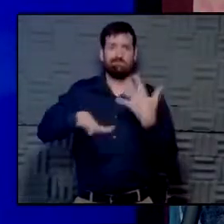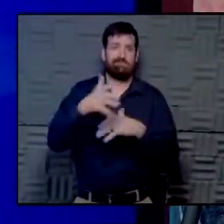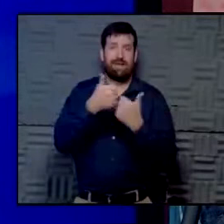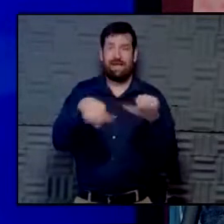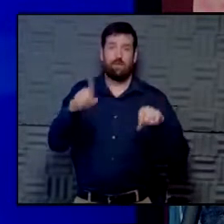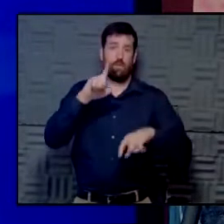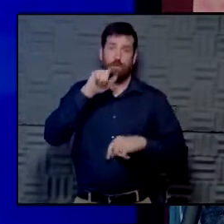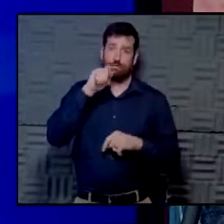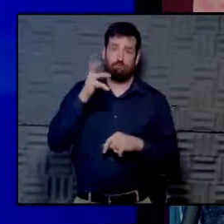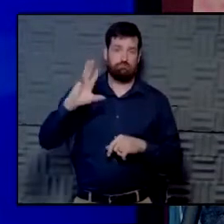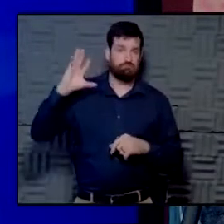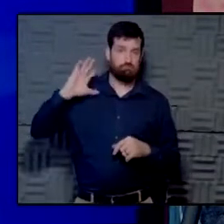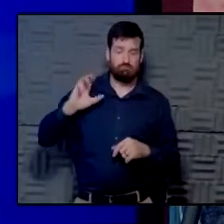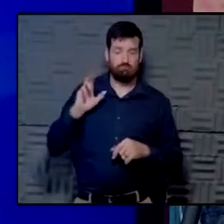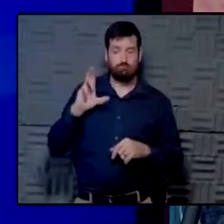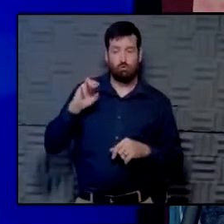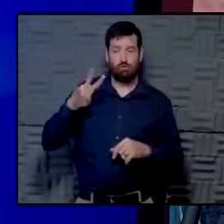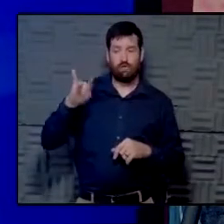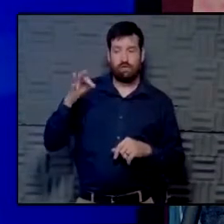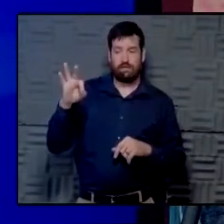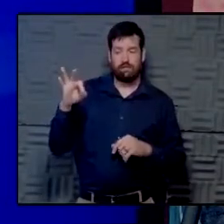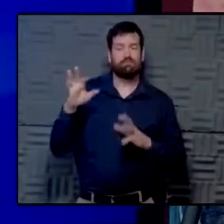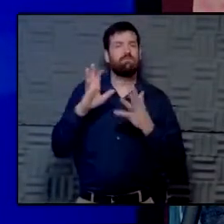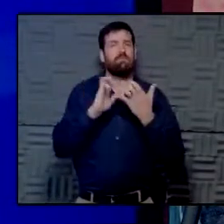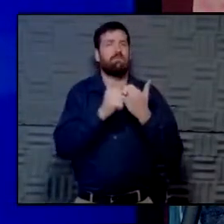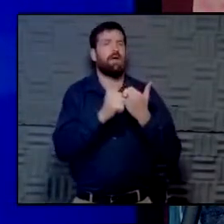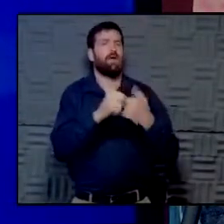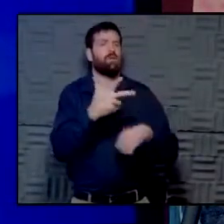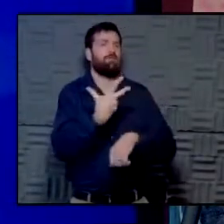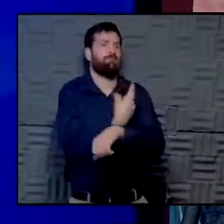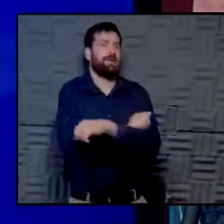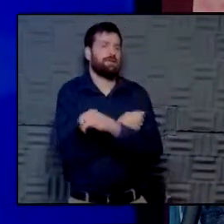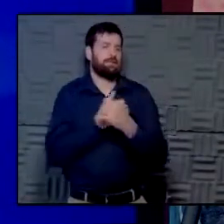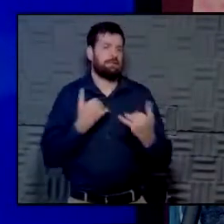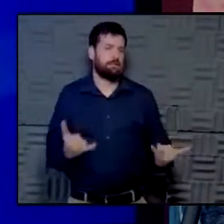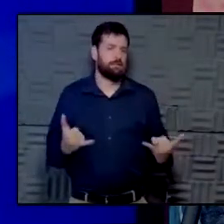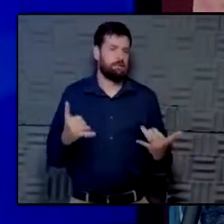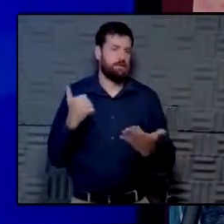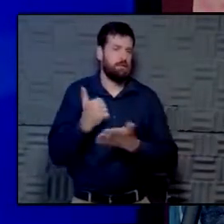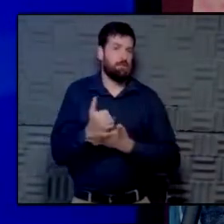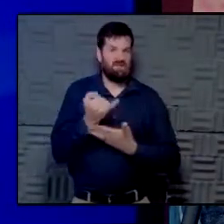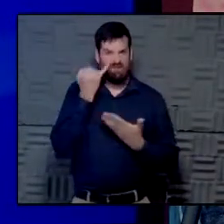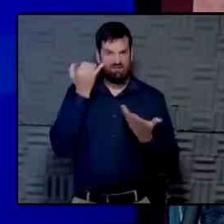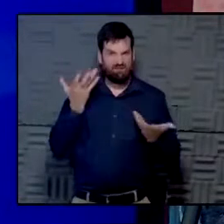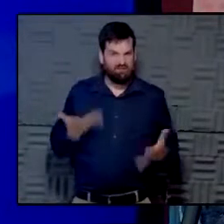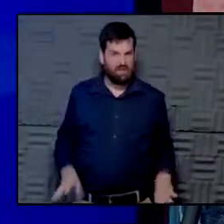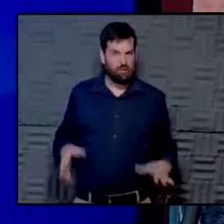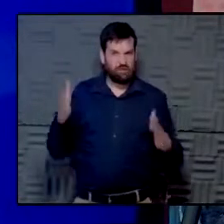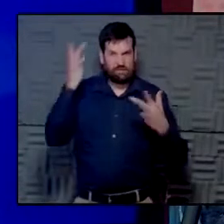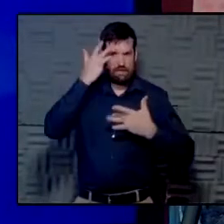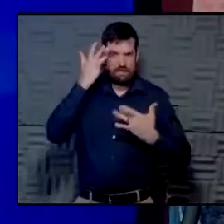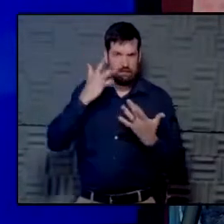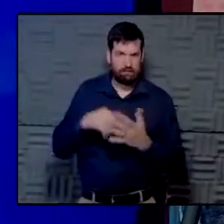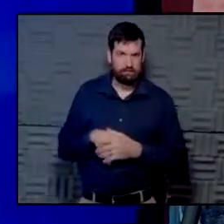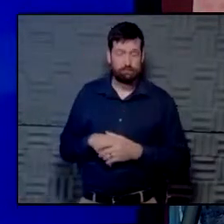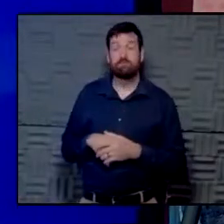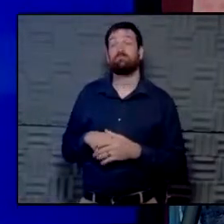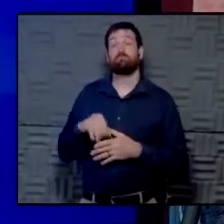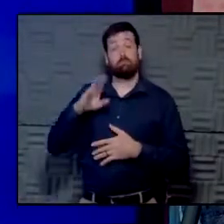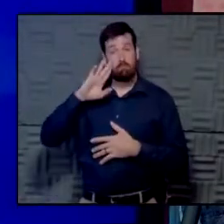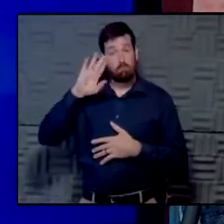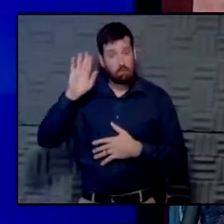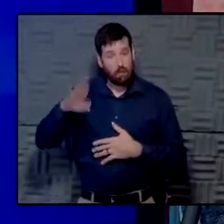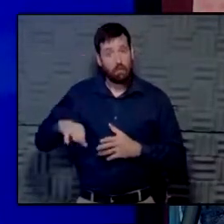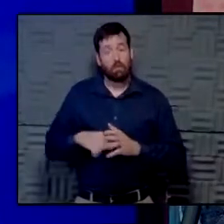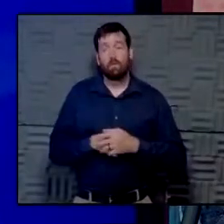COVID-19. And the second part was, how does getting vaccinated at this point help if I've already had it? Yeah, so I think we know that